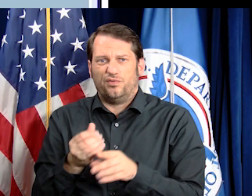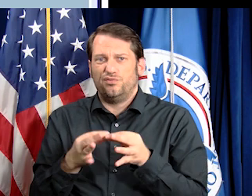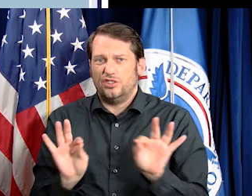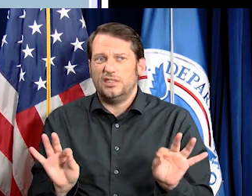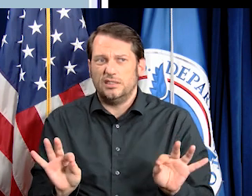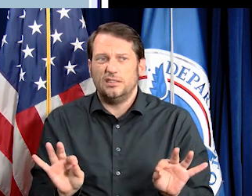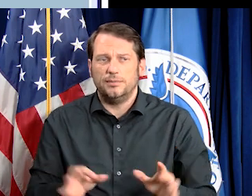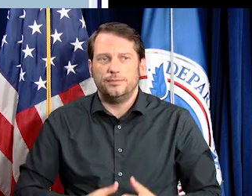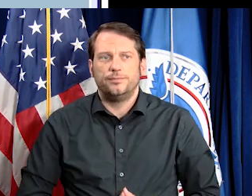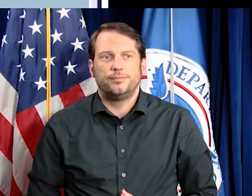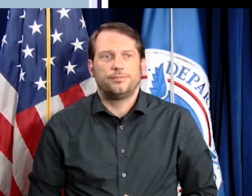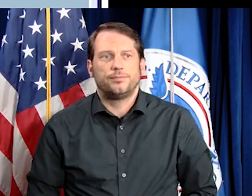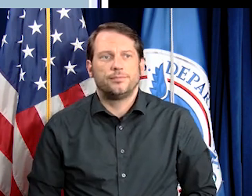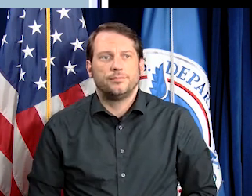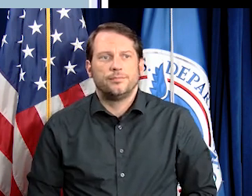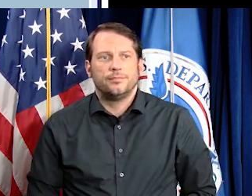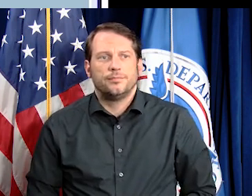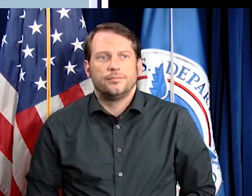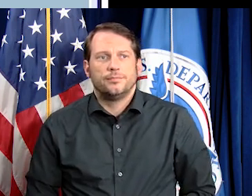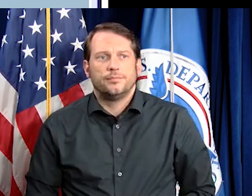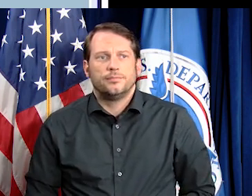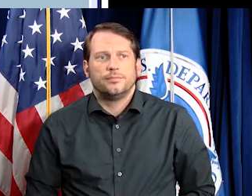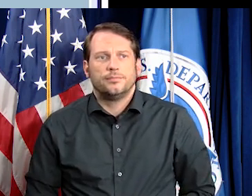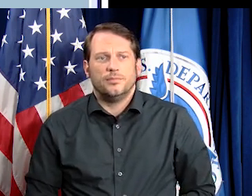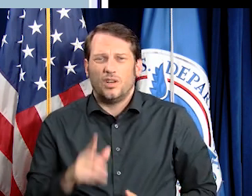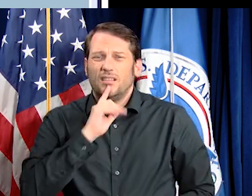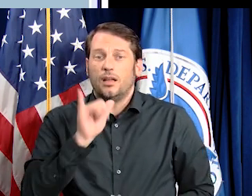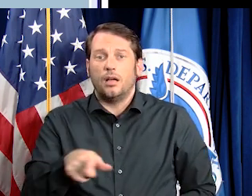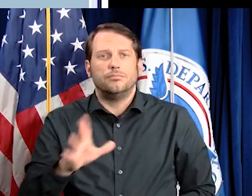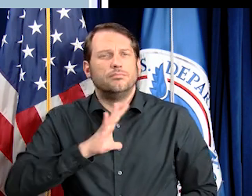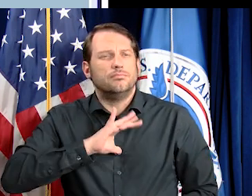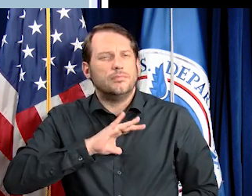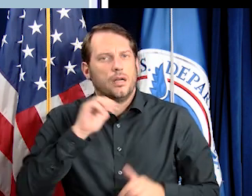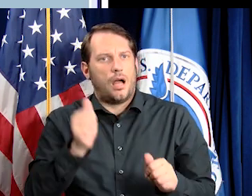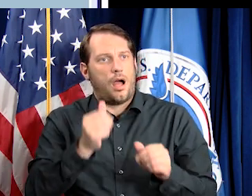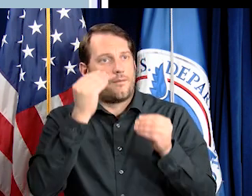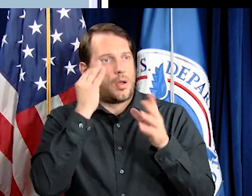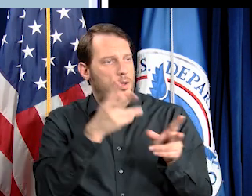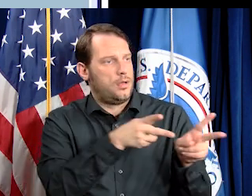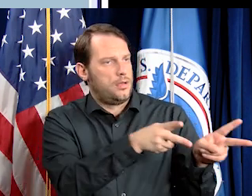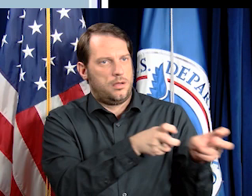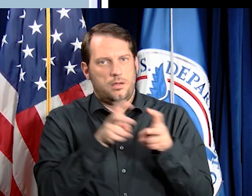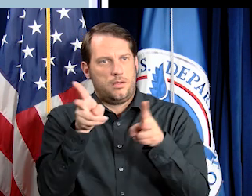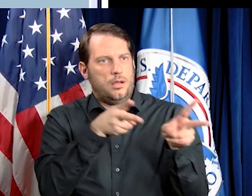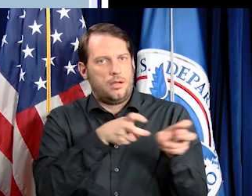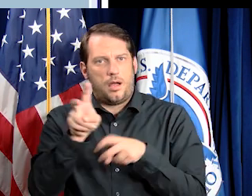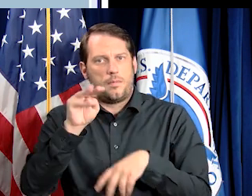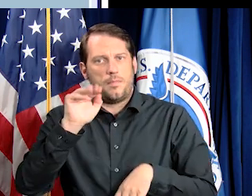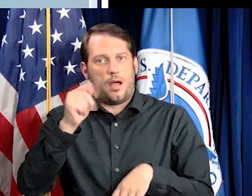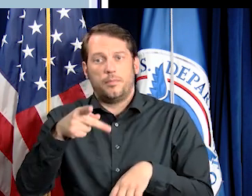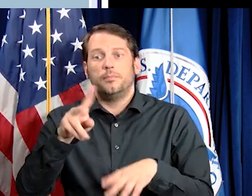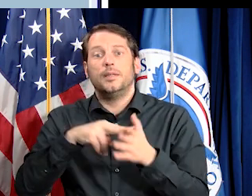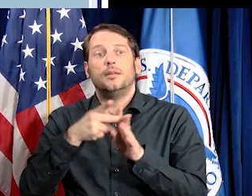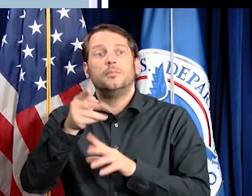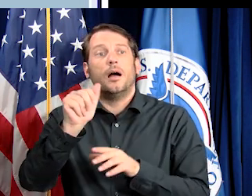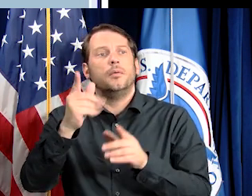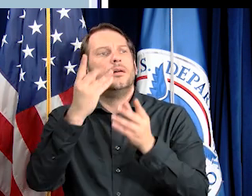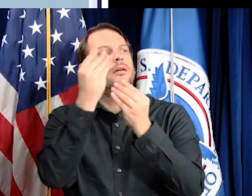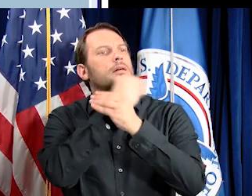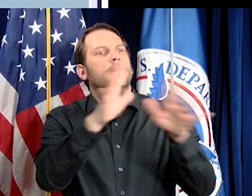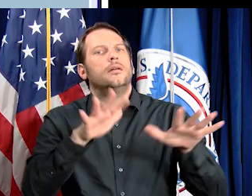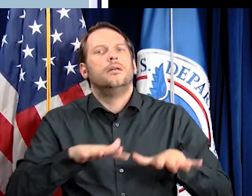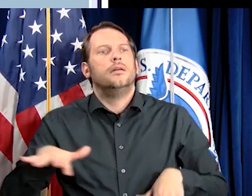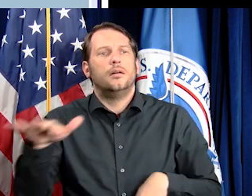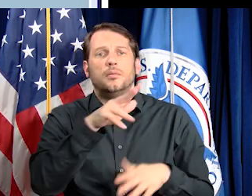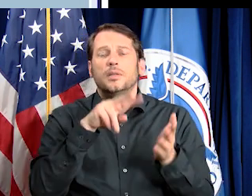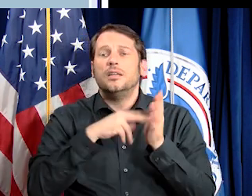way to take public data about sea level rise, put it on a map, and made it easier to communicate this information rather than it being in just a